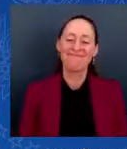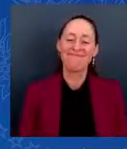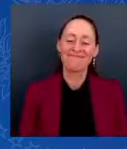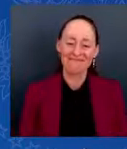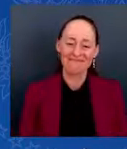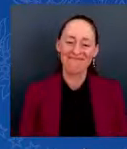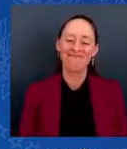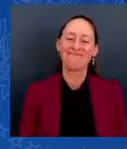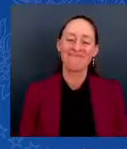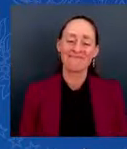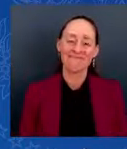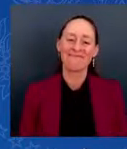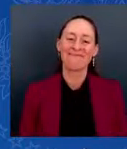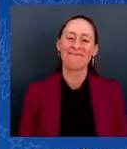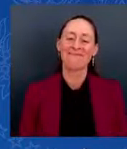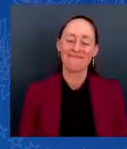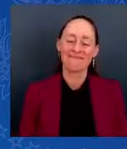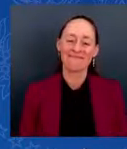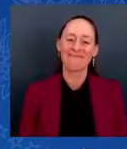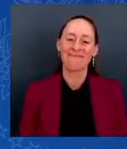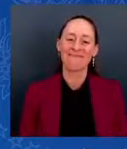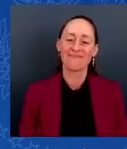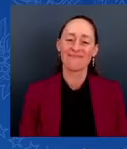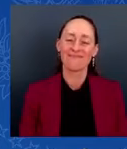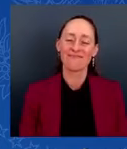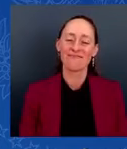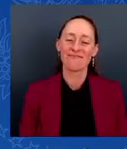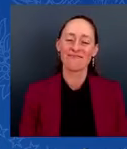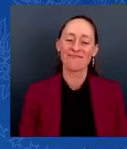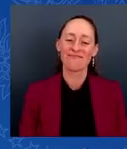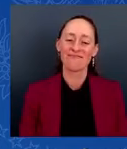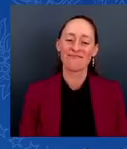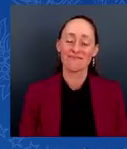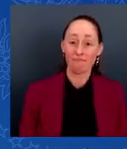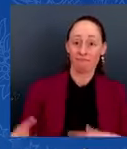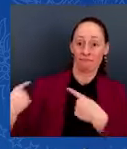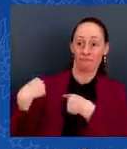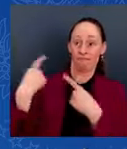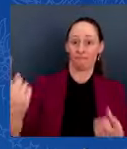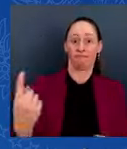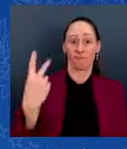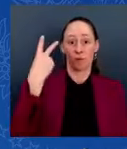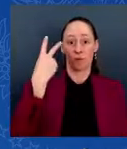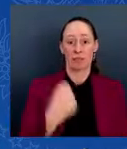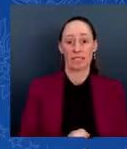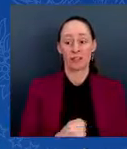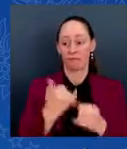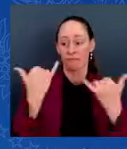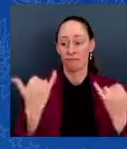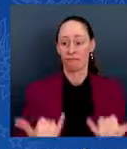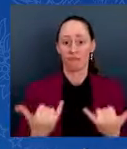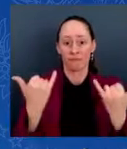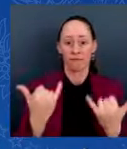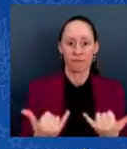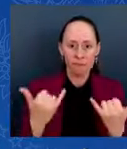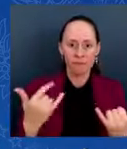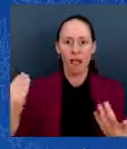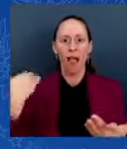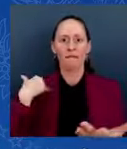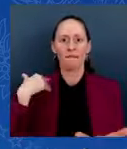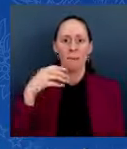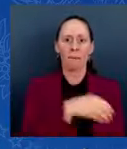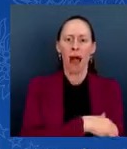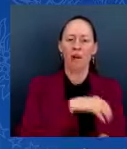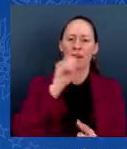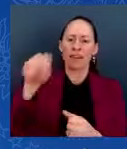In the 2 years since, we've been using this new power to lower the price of life-saving medications, and now to announce